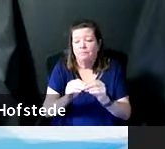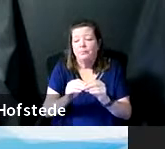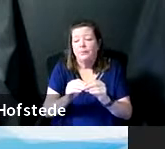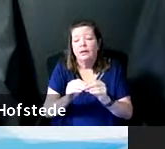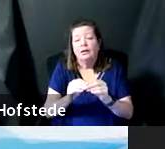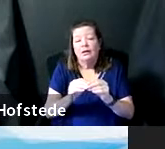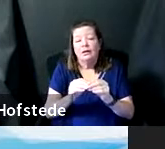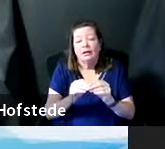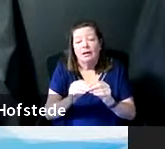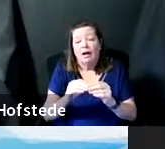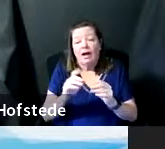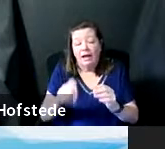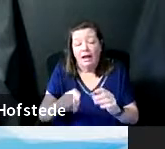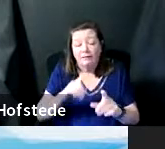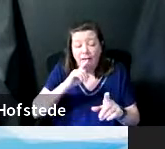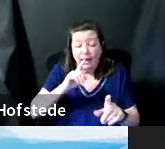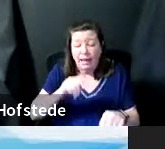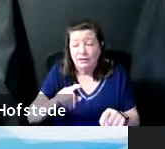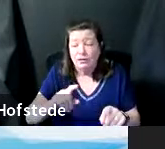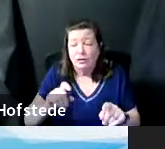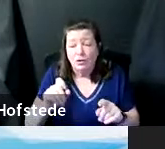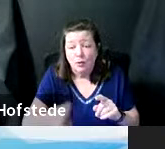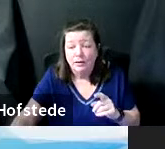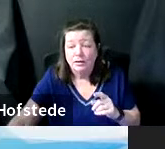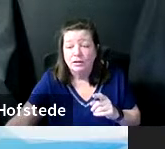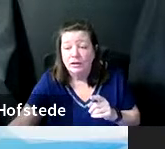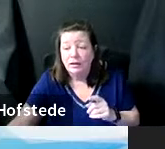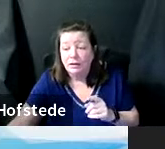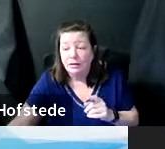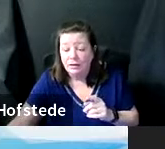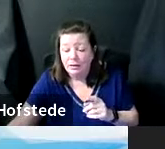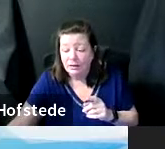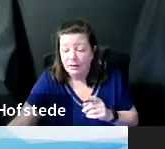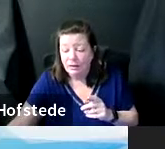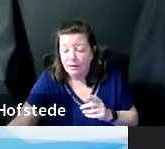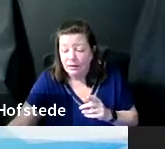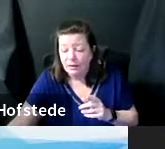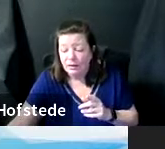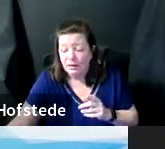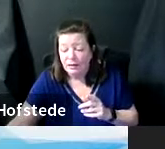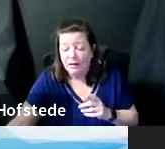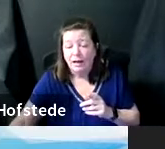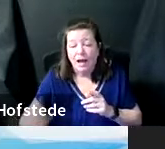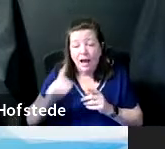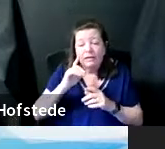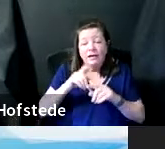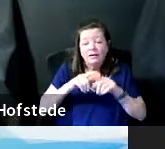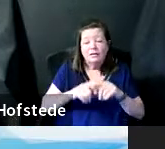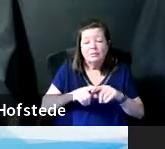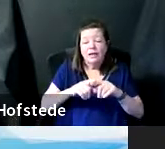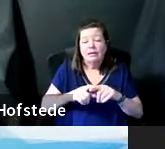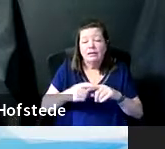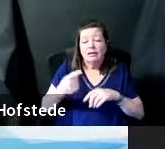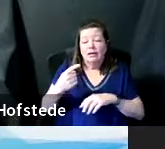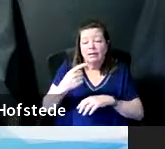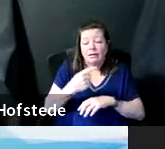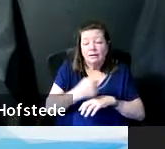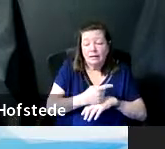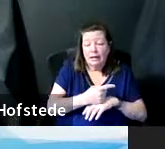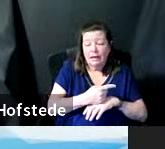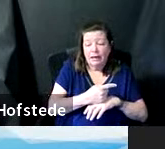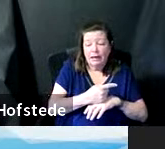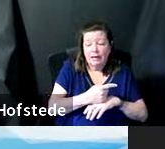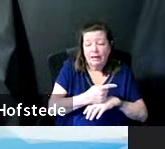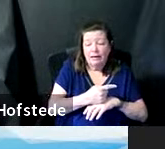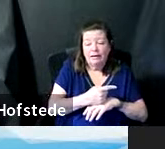I have to answer the question since everyone else got to. You know, I think depending on the day, and I'll hope my dog over here won't